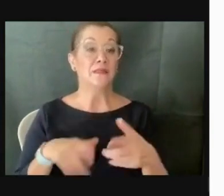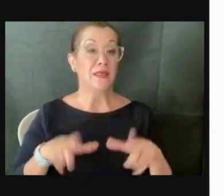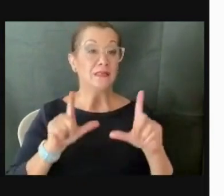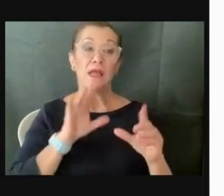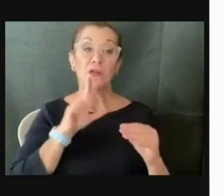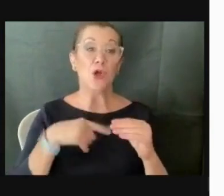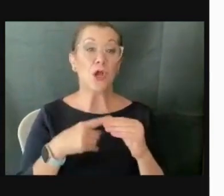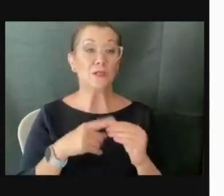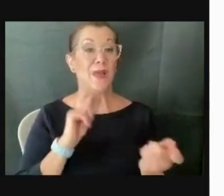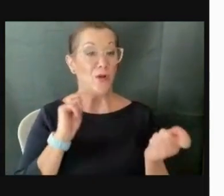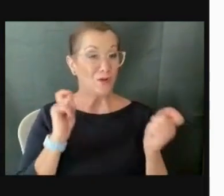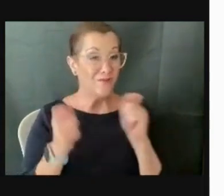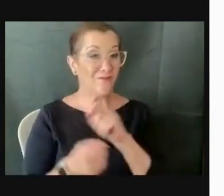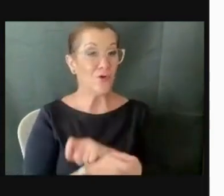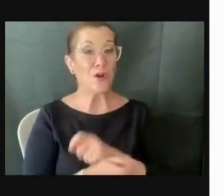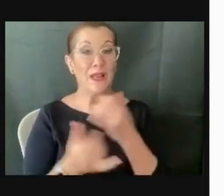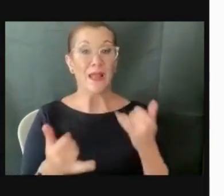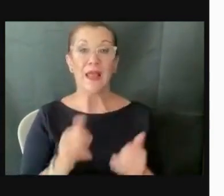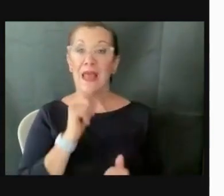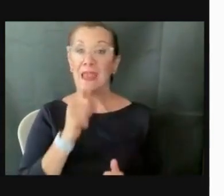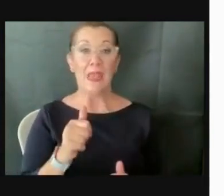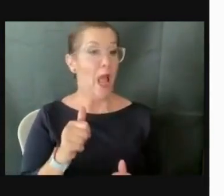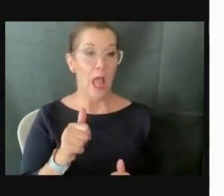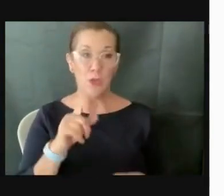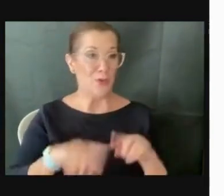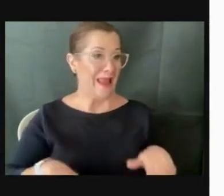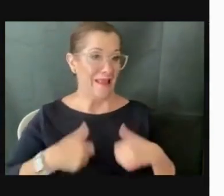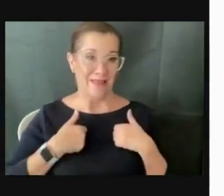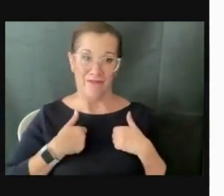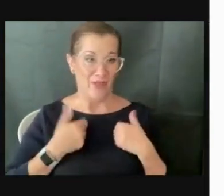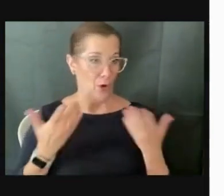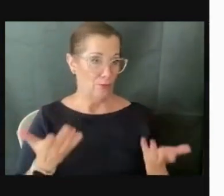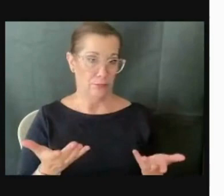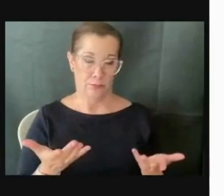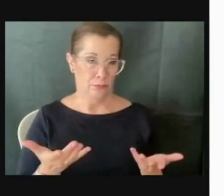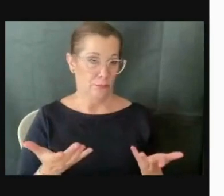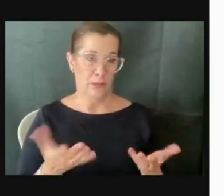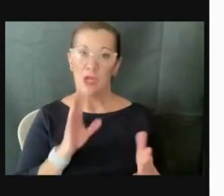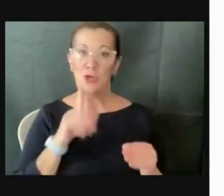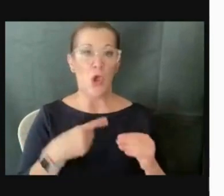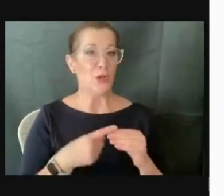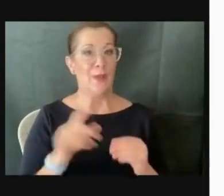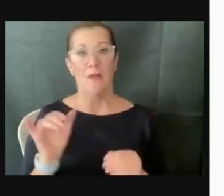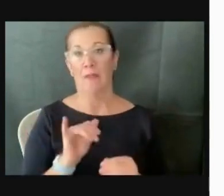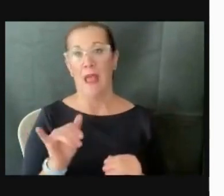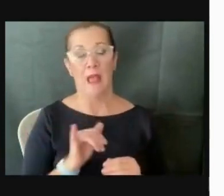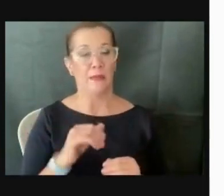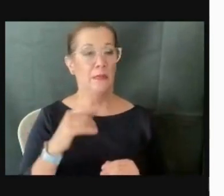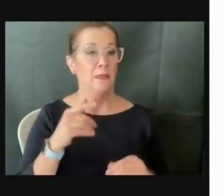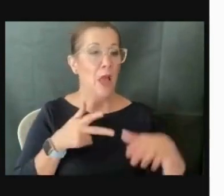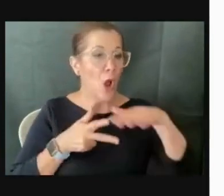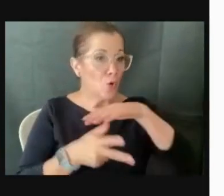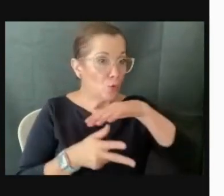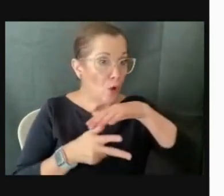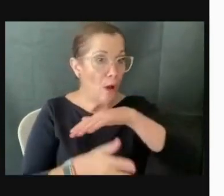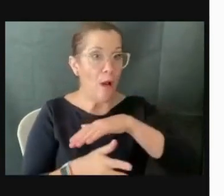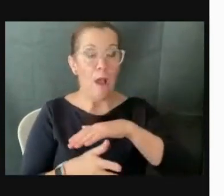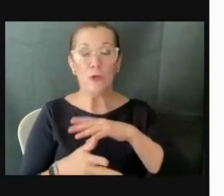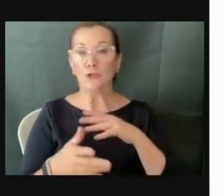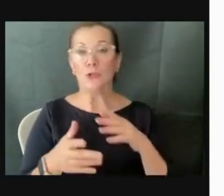converting existing non-habitable spaces. So we're talking about things like garages,